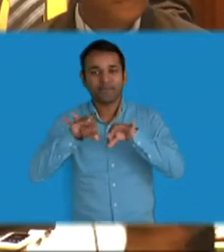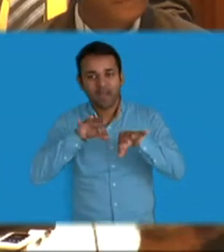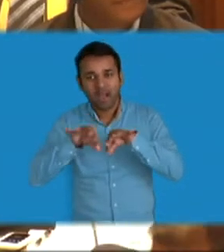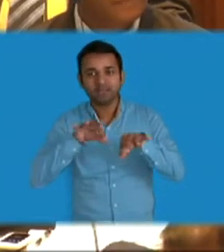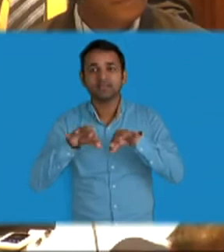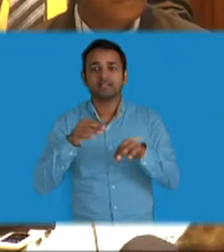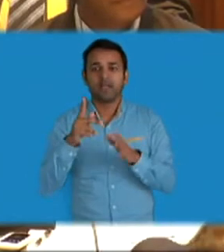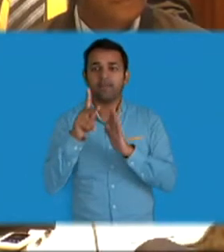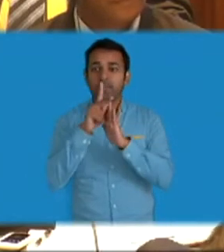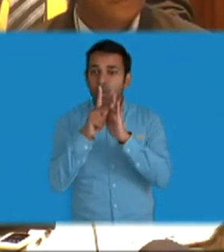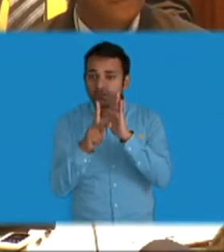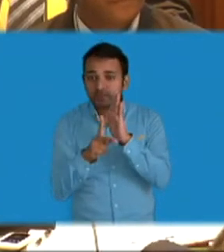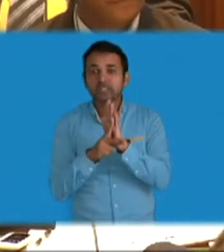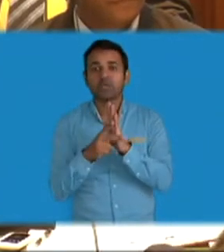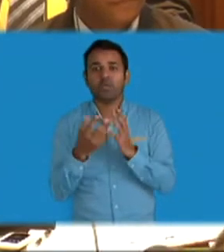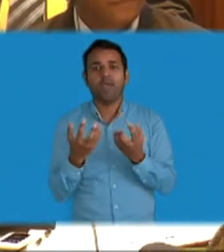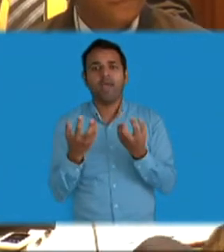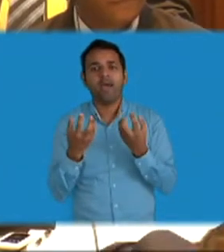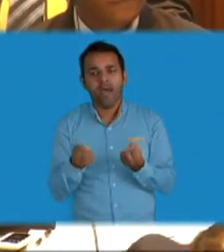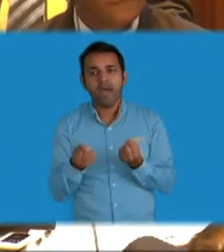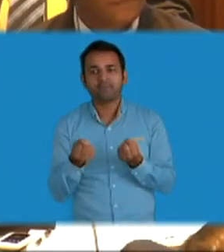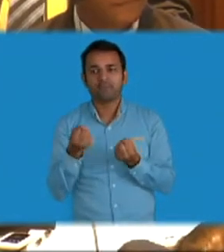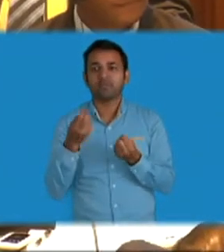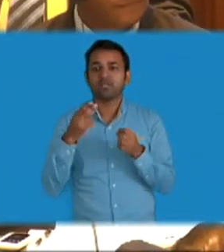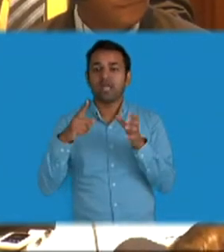that is in place to address